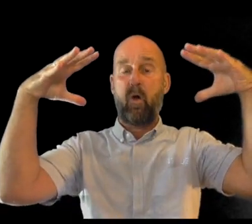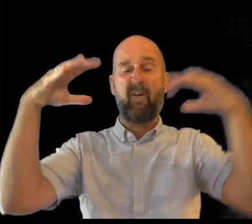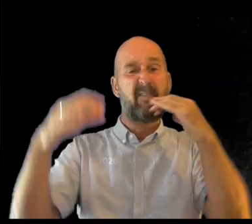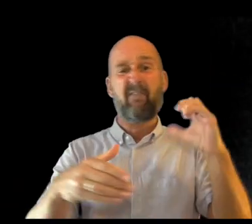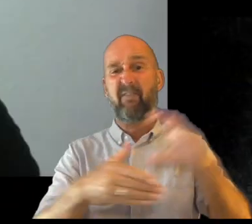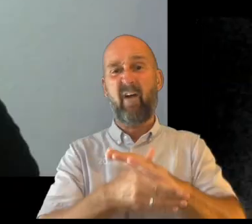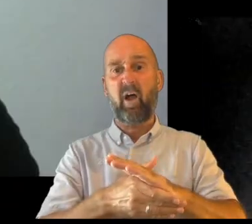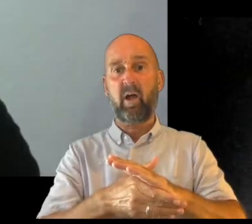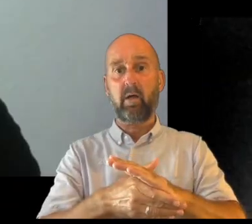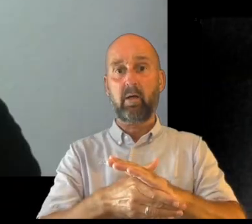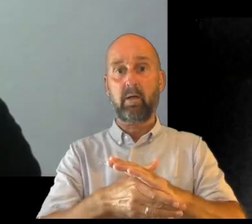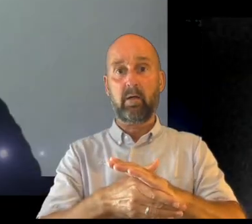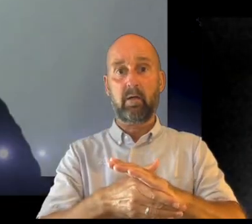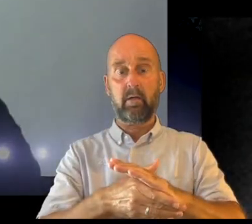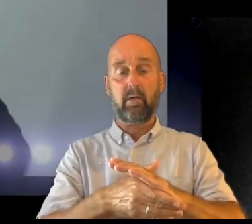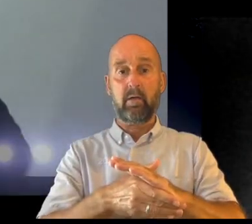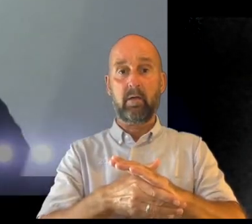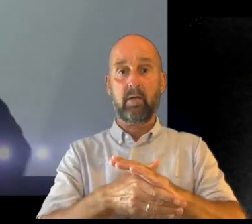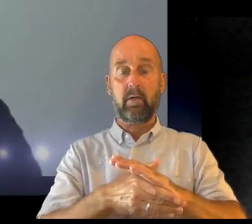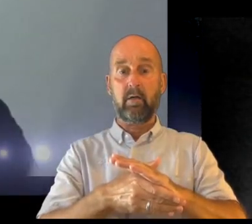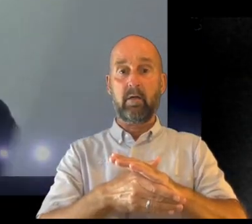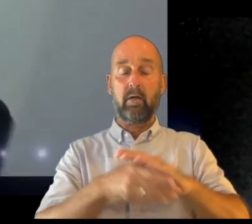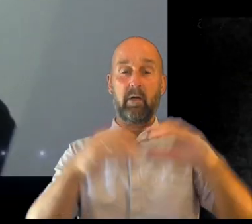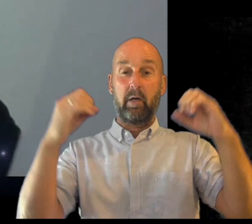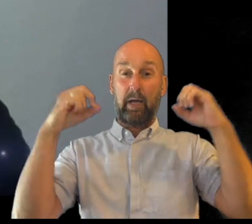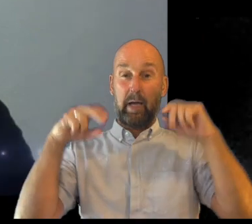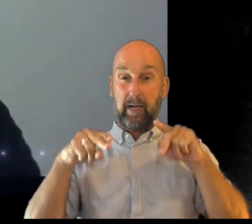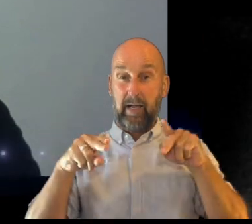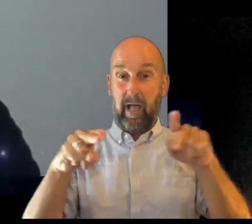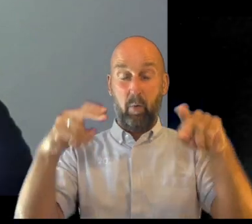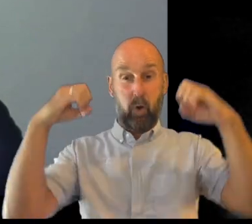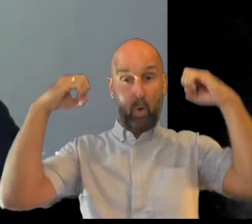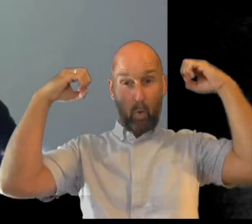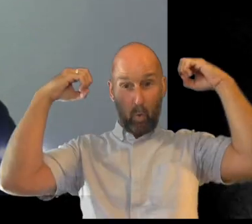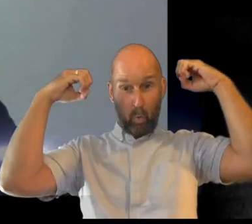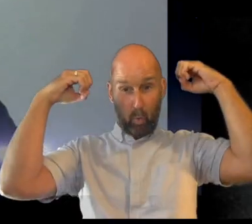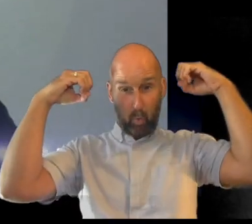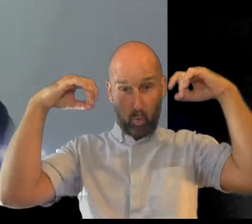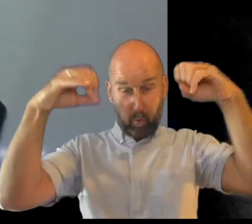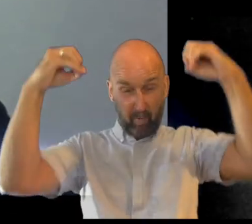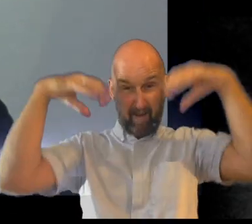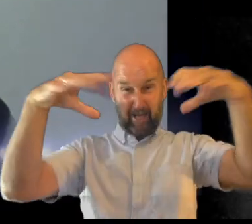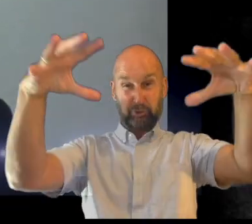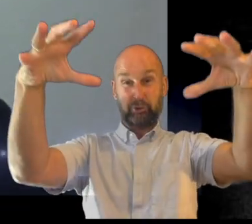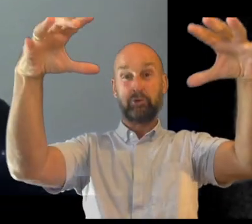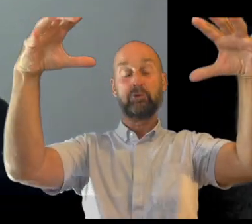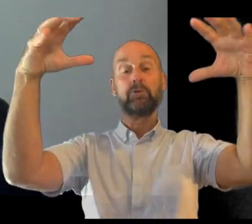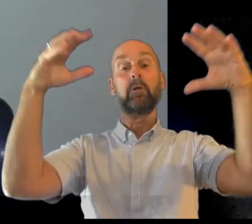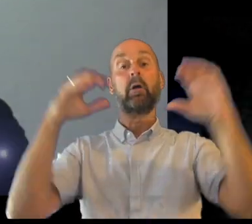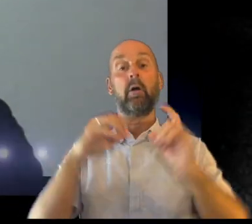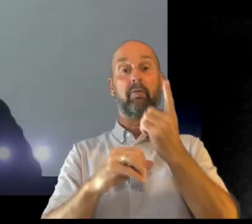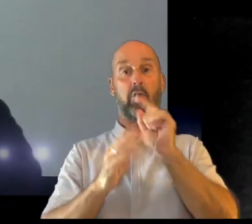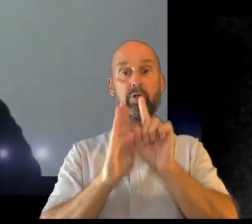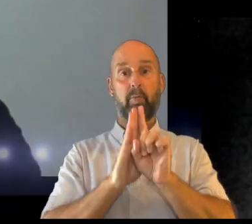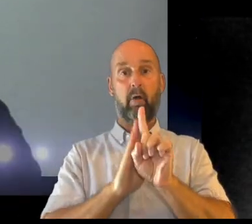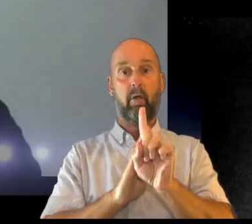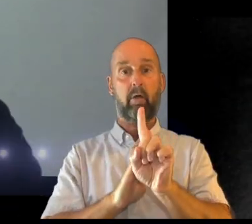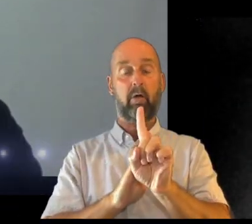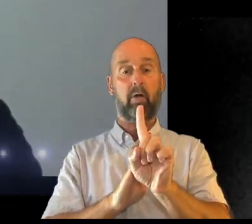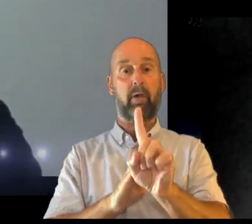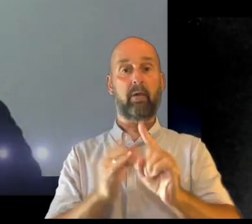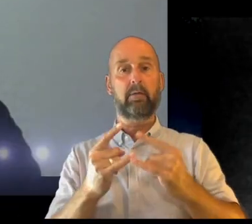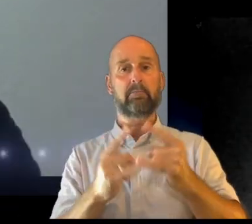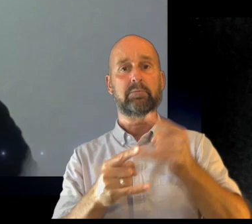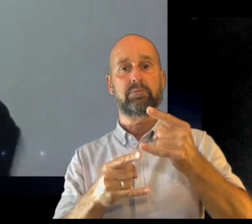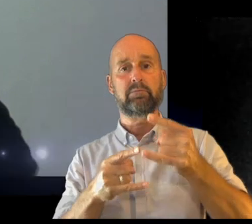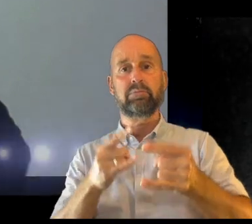Fuck. Light fills the catwalk like a nuclear flash. The first model appears, heels connecting